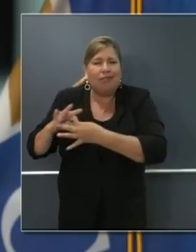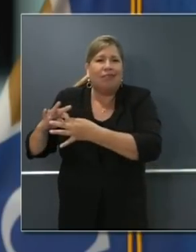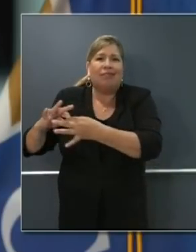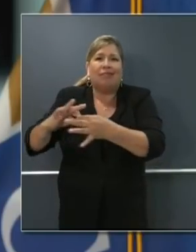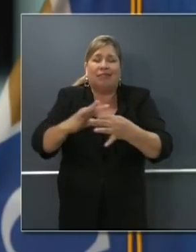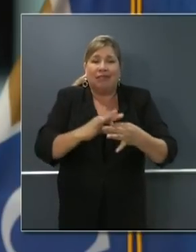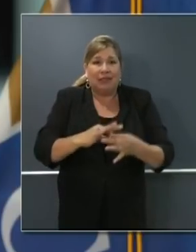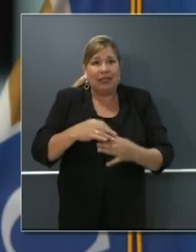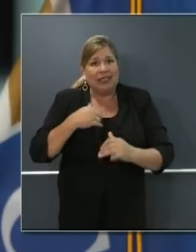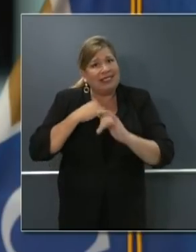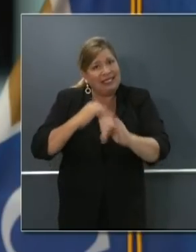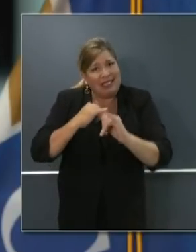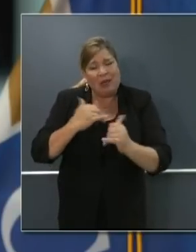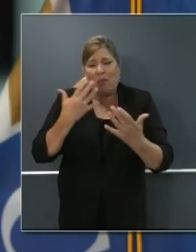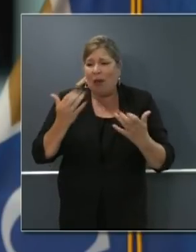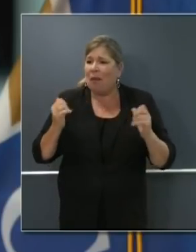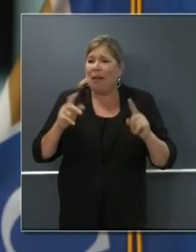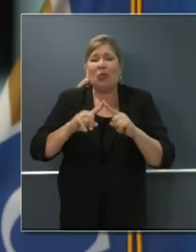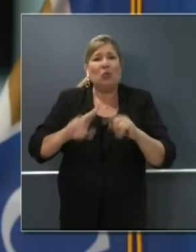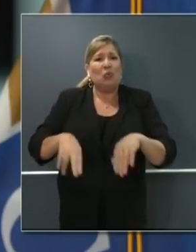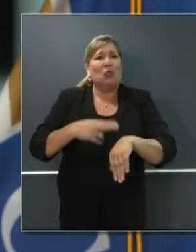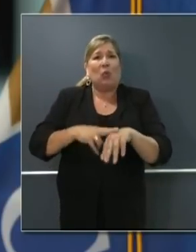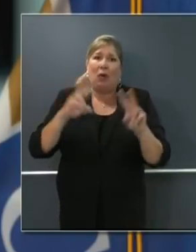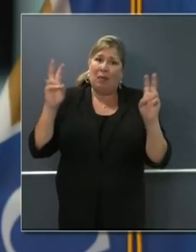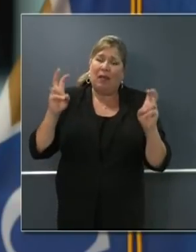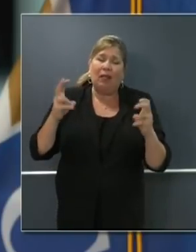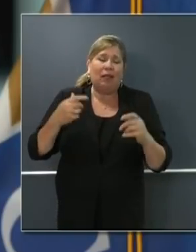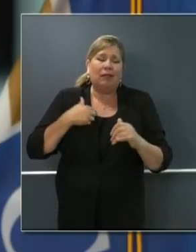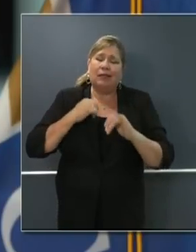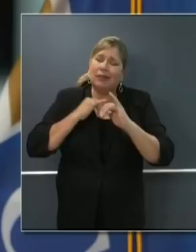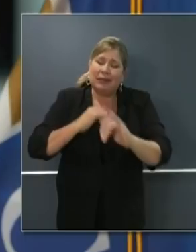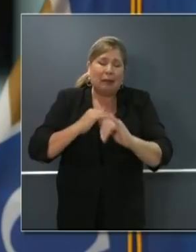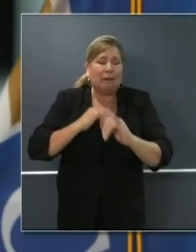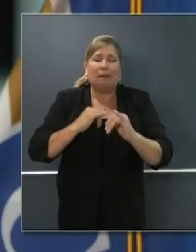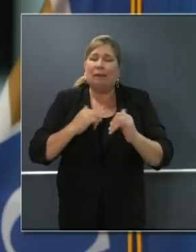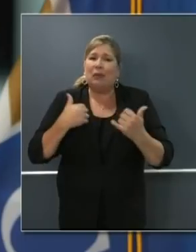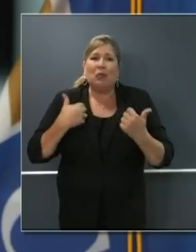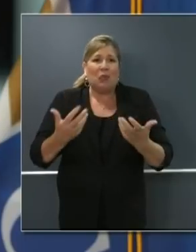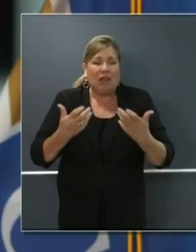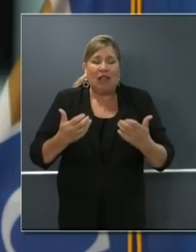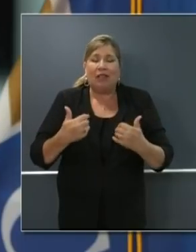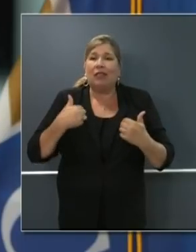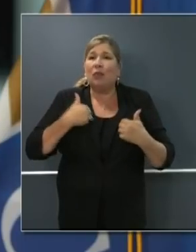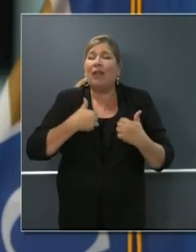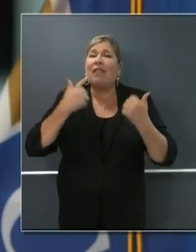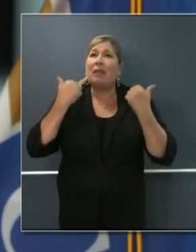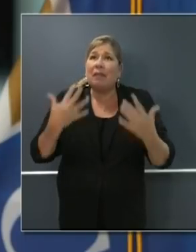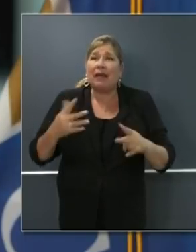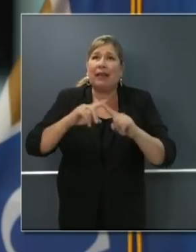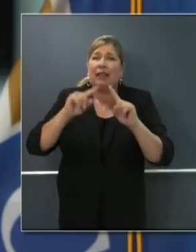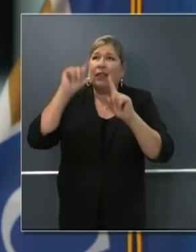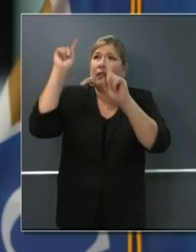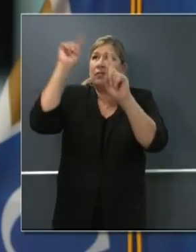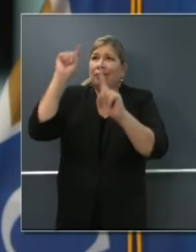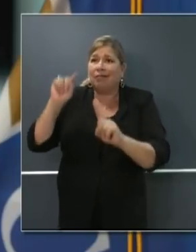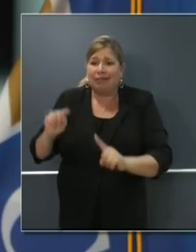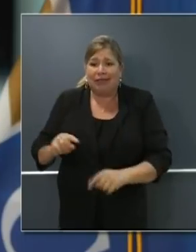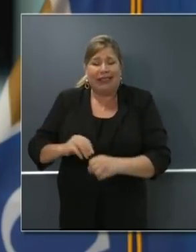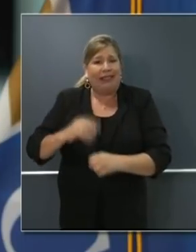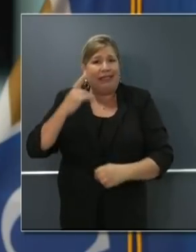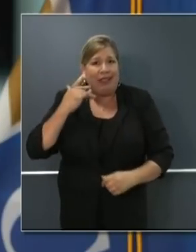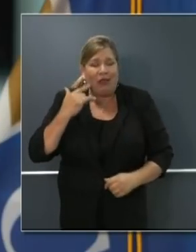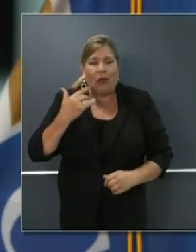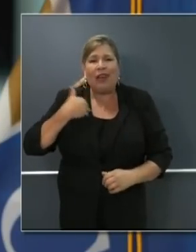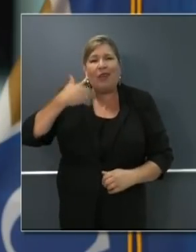I am with you. I am absolutely of that same mind. We are many different parts of this state, and I recognize